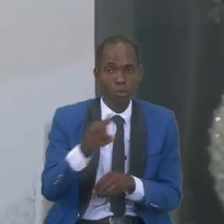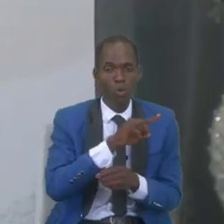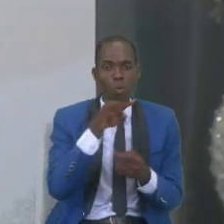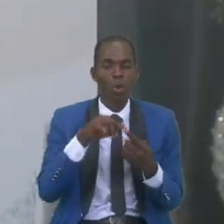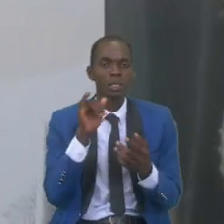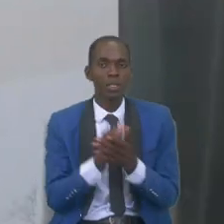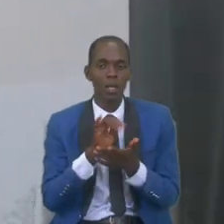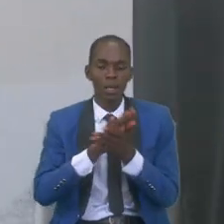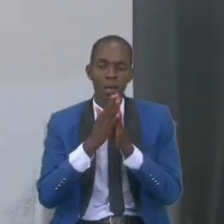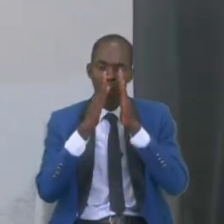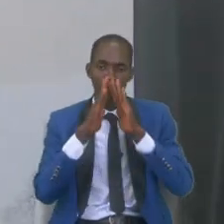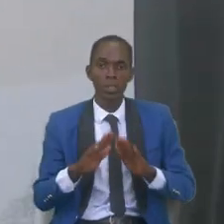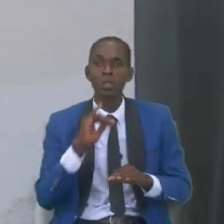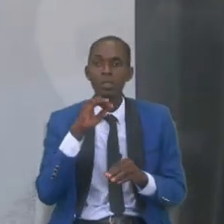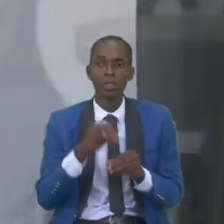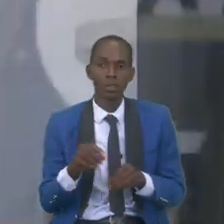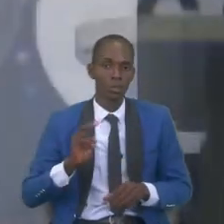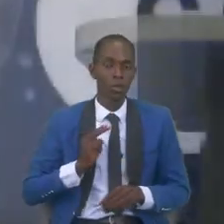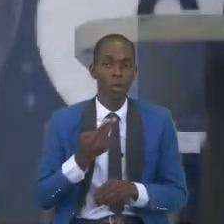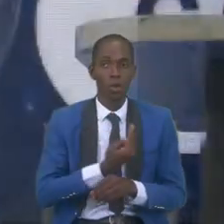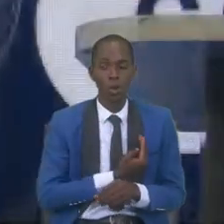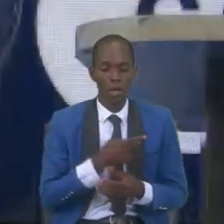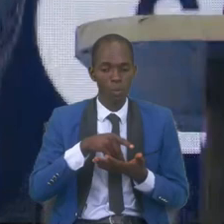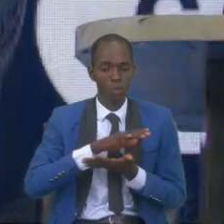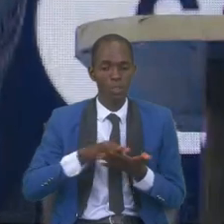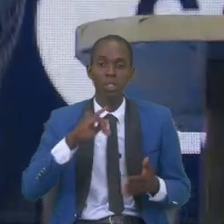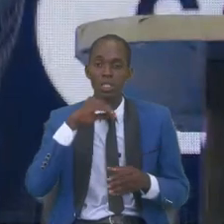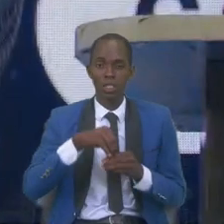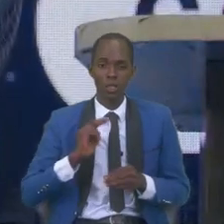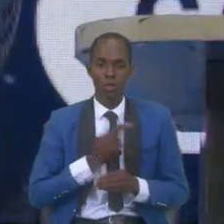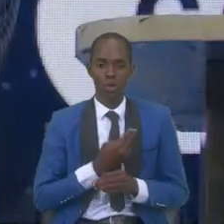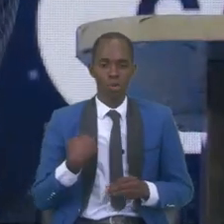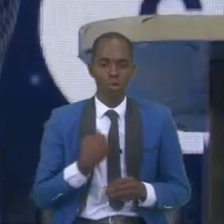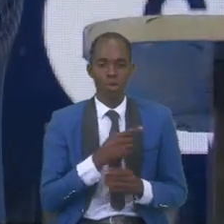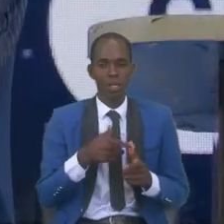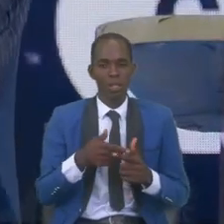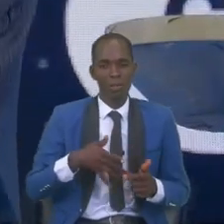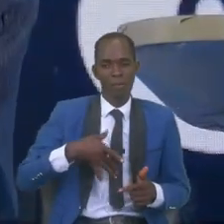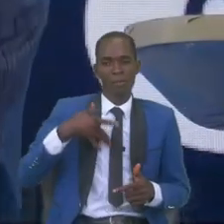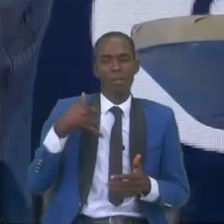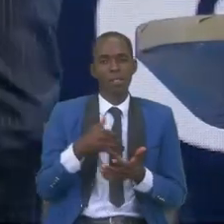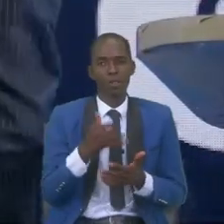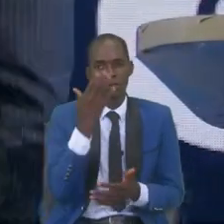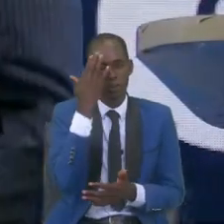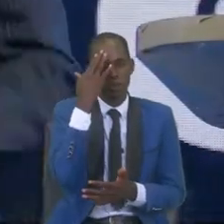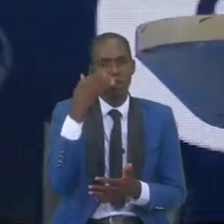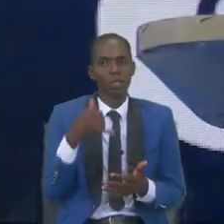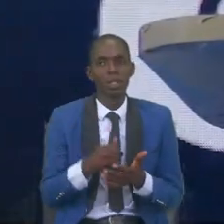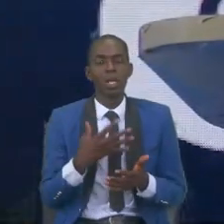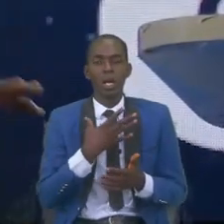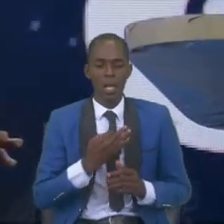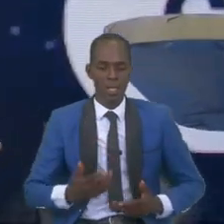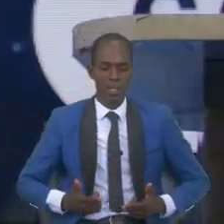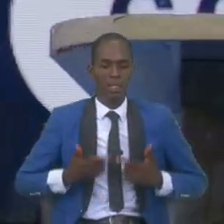in us, when that purity is in us, and we feel it, we know it, we sense it, and we live by that. And